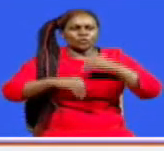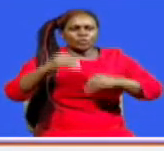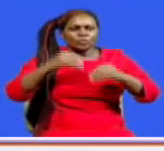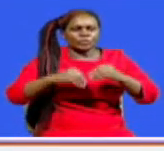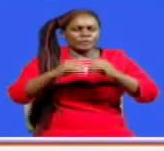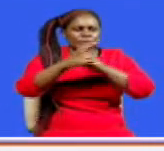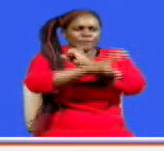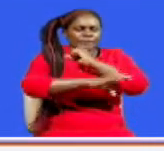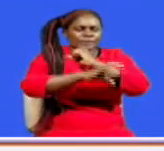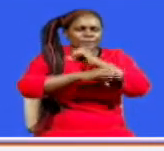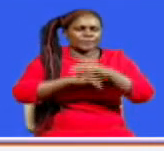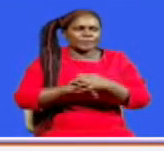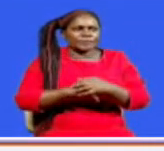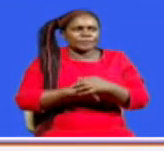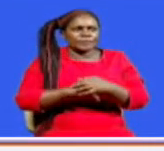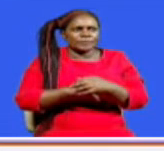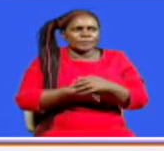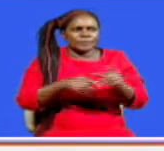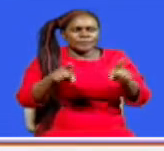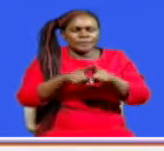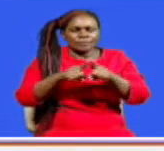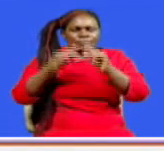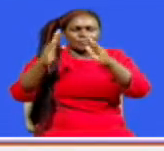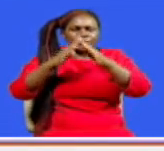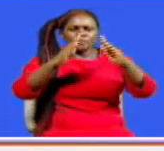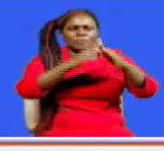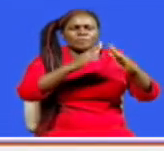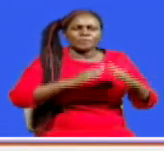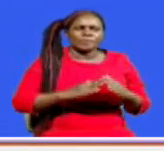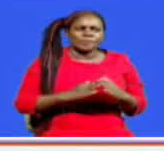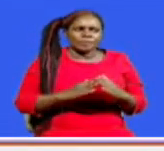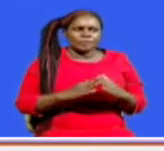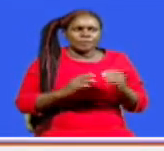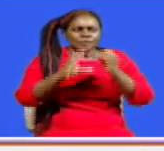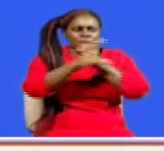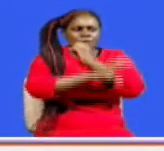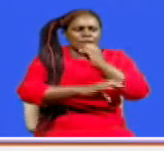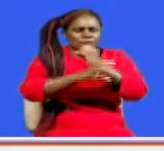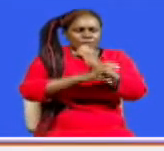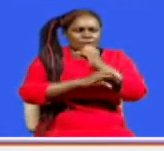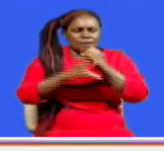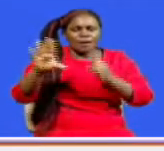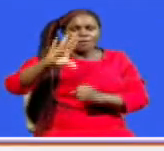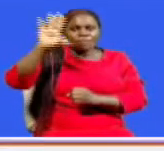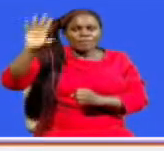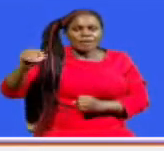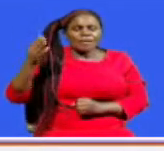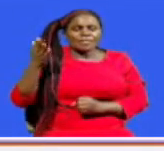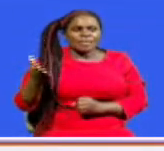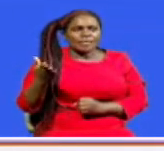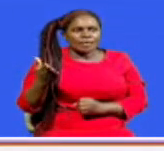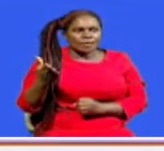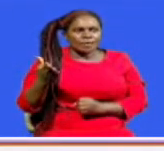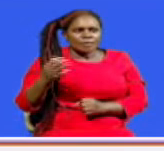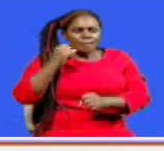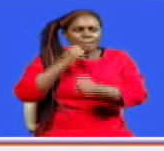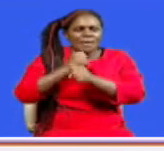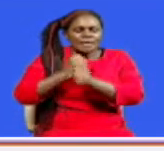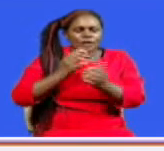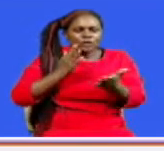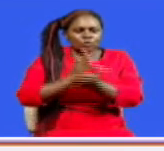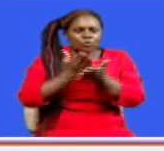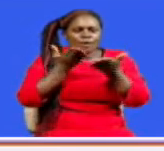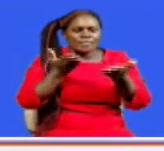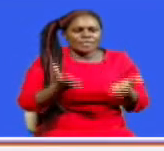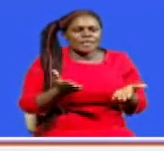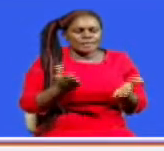countries, and the frontline states and countries within the Horn of Africa in making sure that peace,